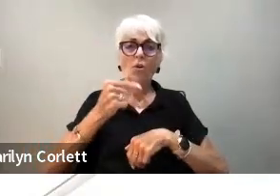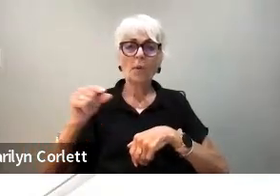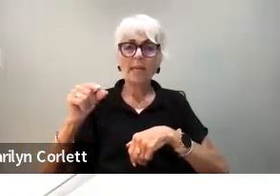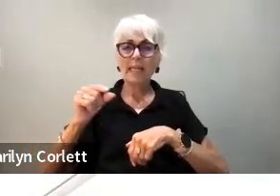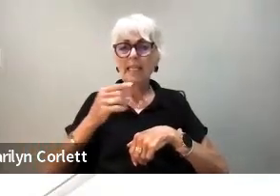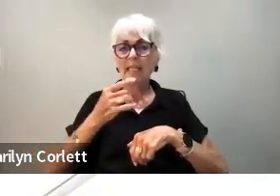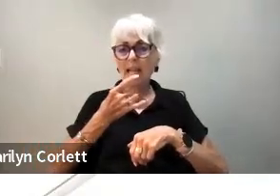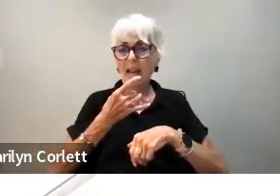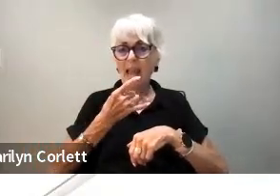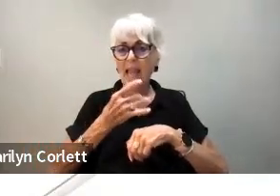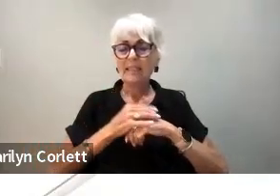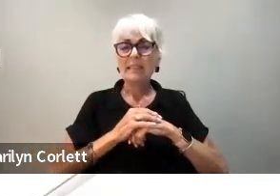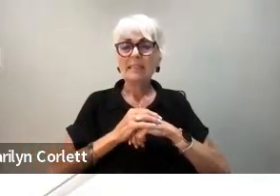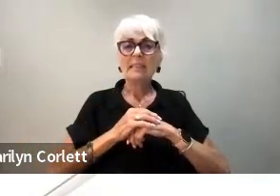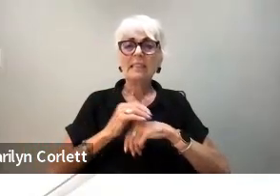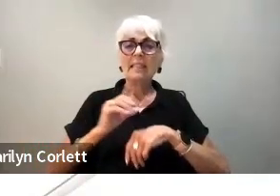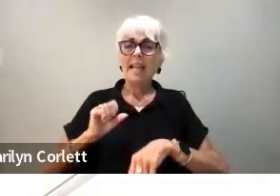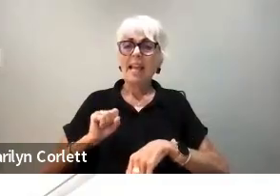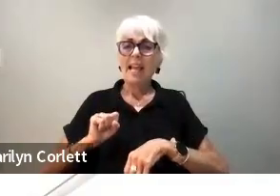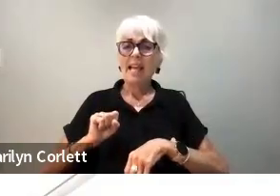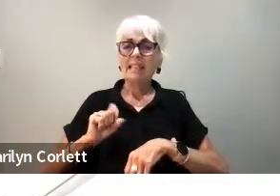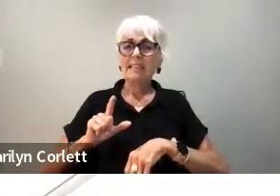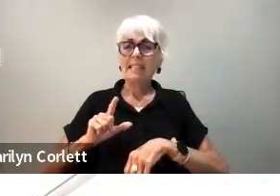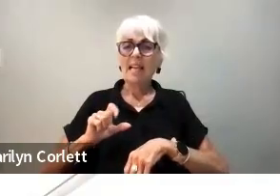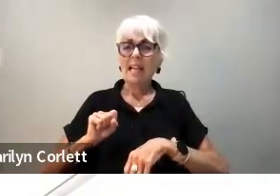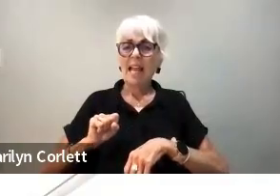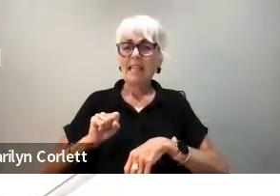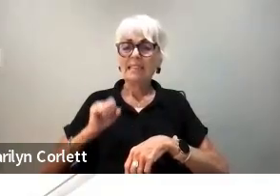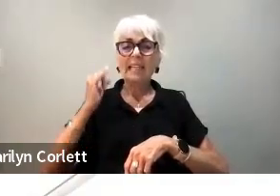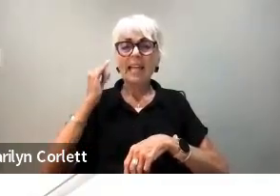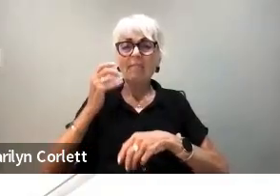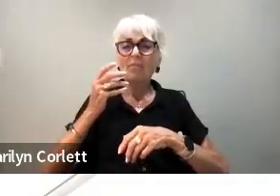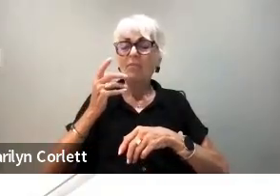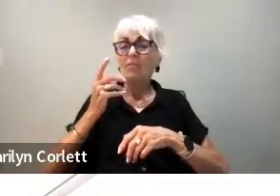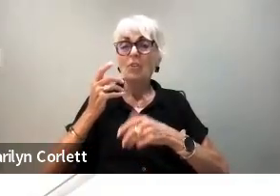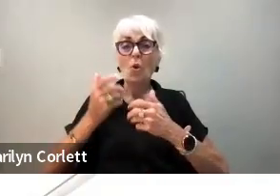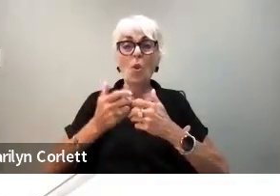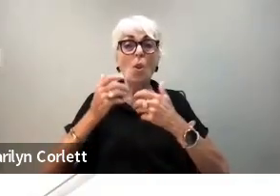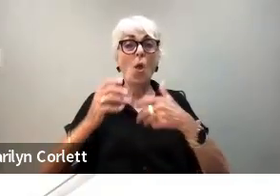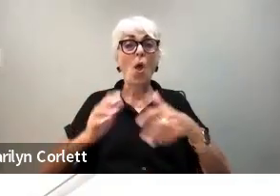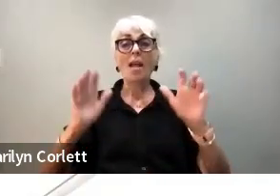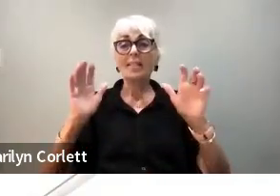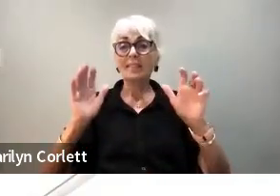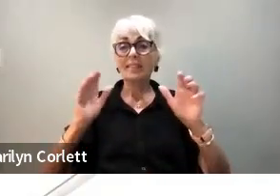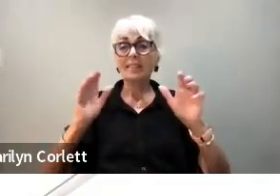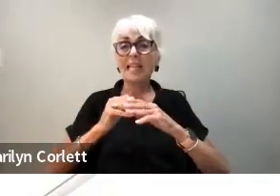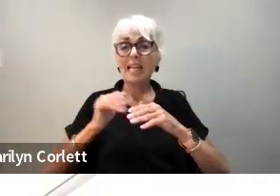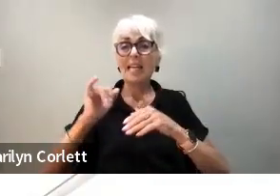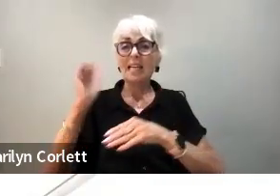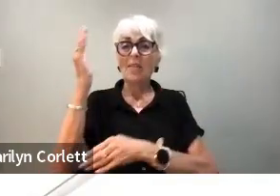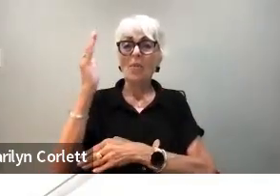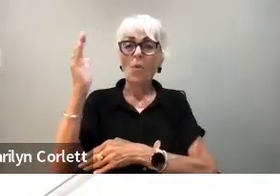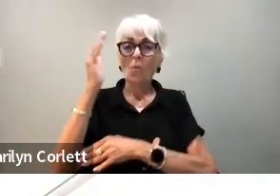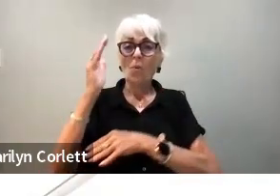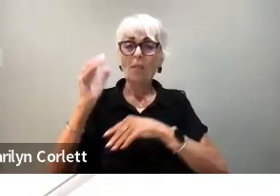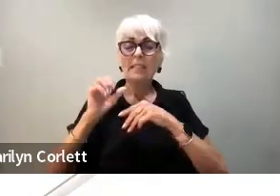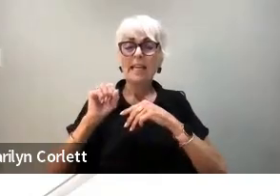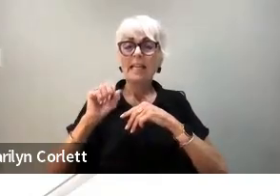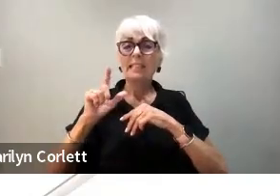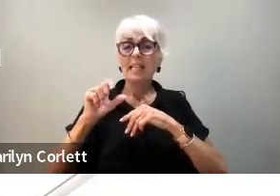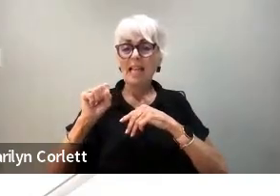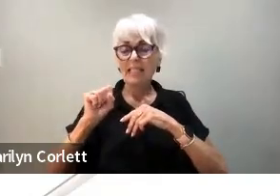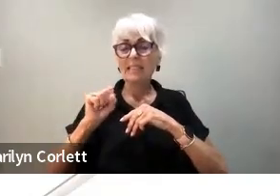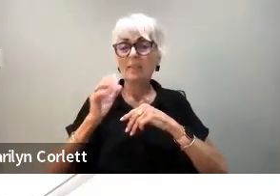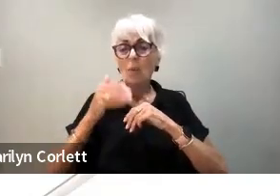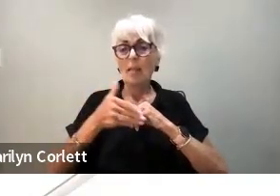or, SOS lights. So if you end up lost in the woods, the SOS signal can help you be